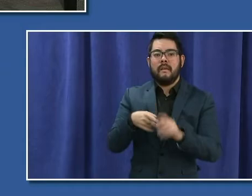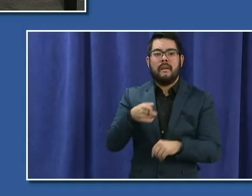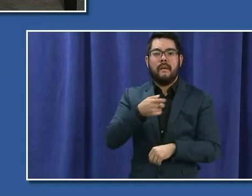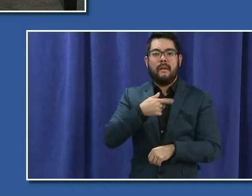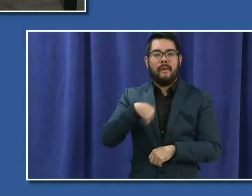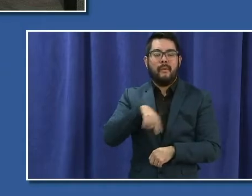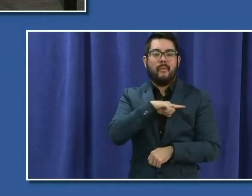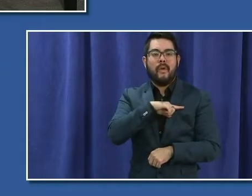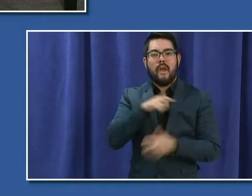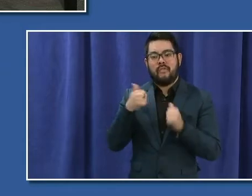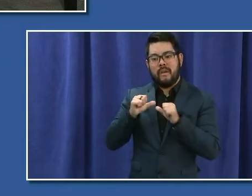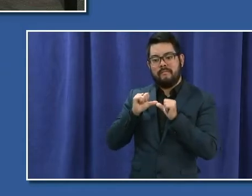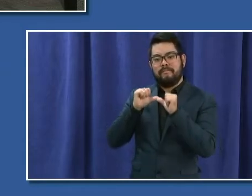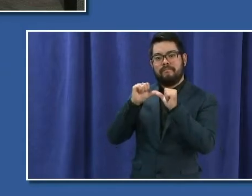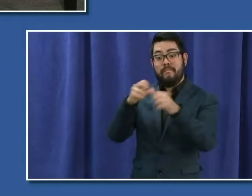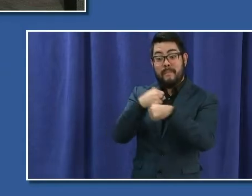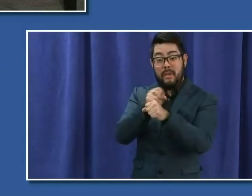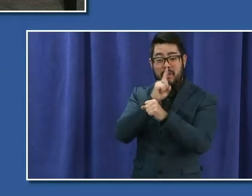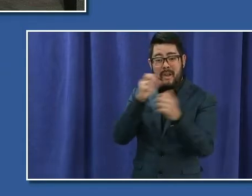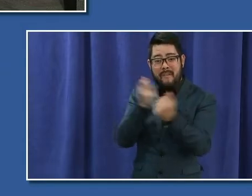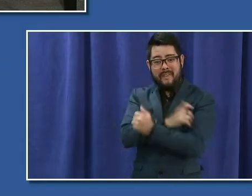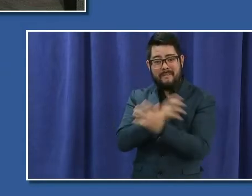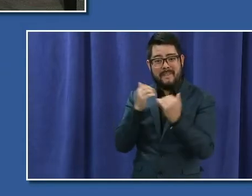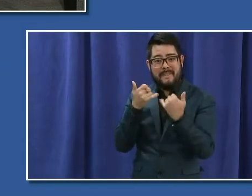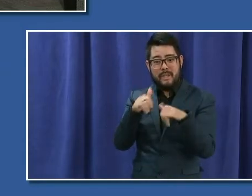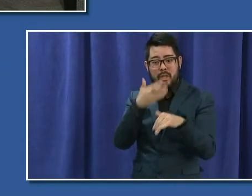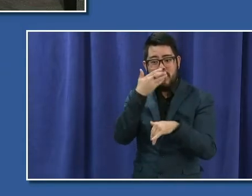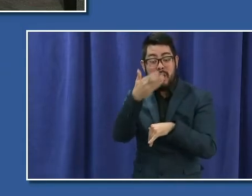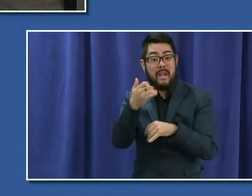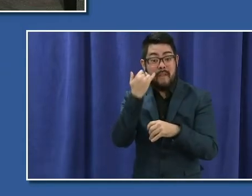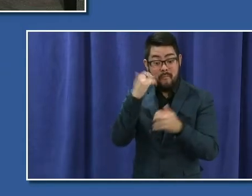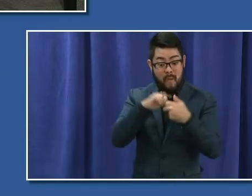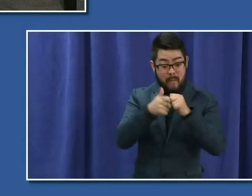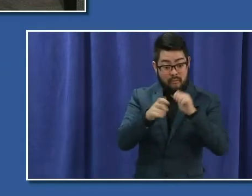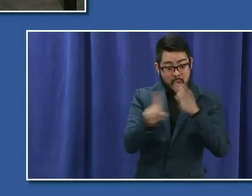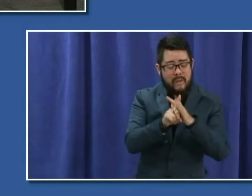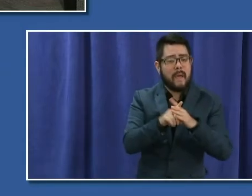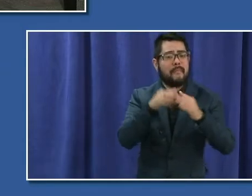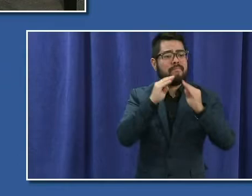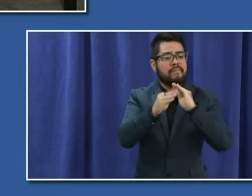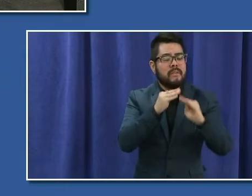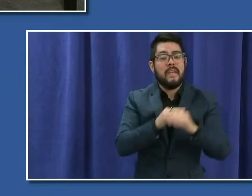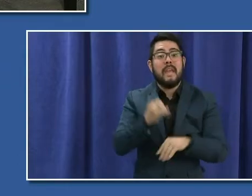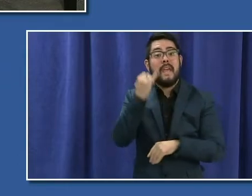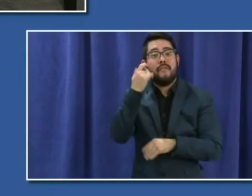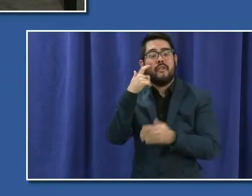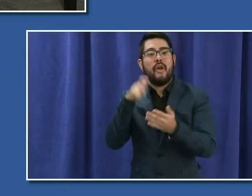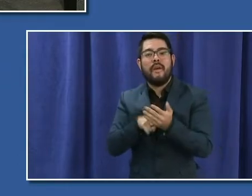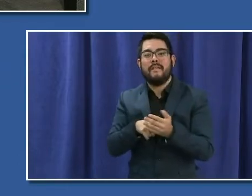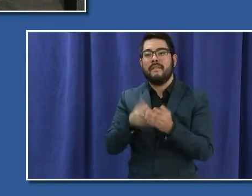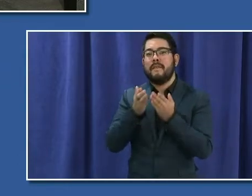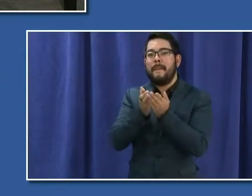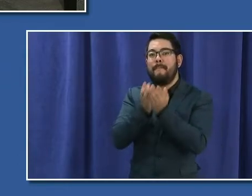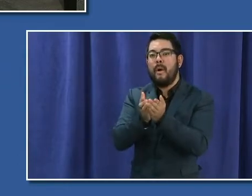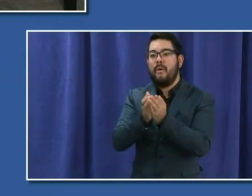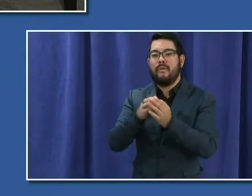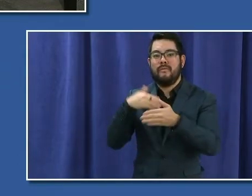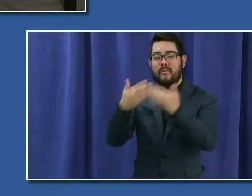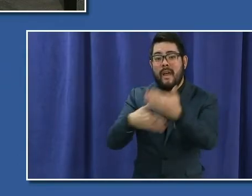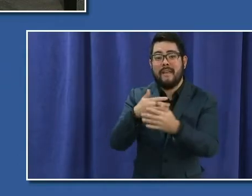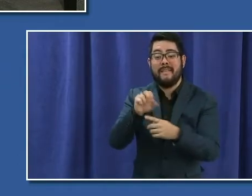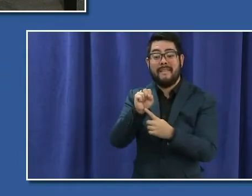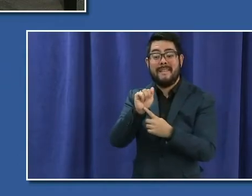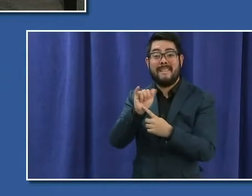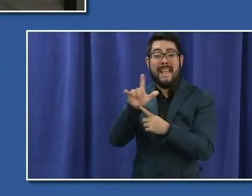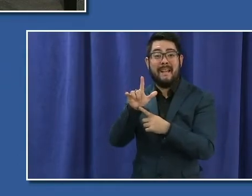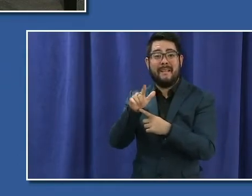obviously maintaining these all the time, keeping them in good repair. If you've seen one of the great boat runs or the sailboats coming down the river, that's the